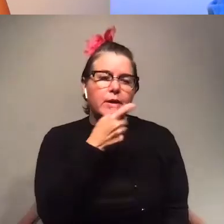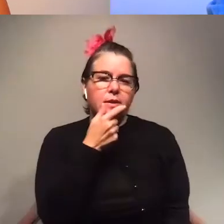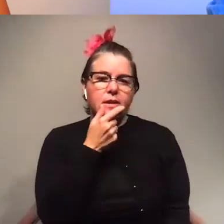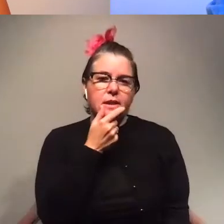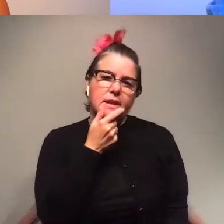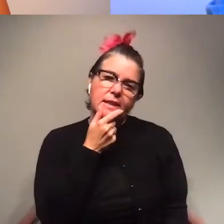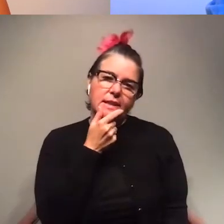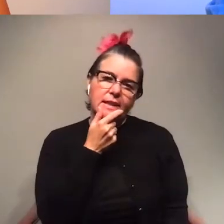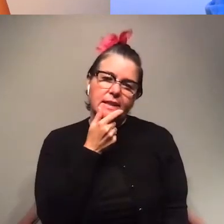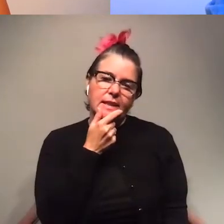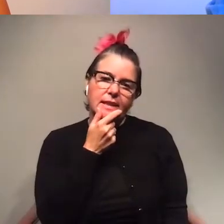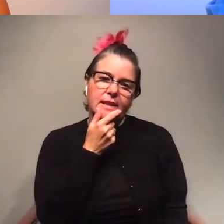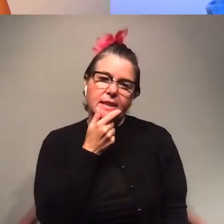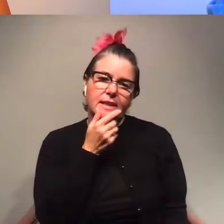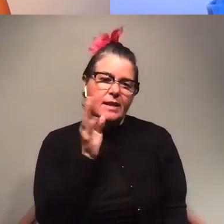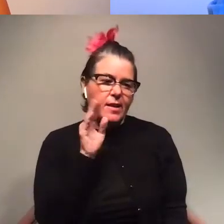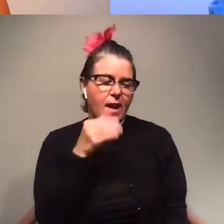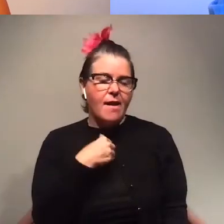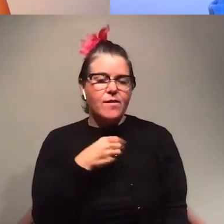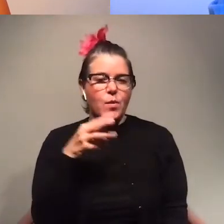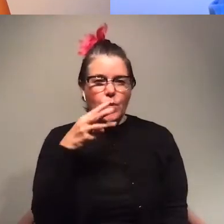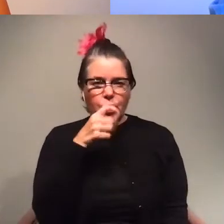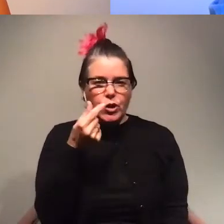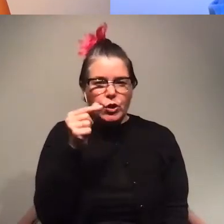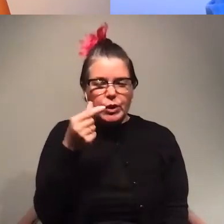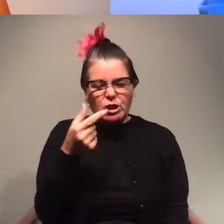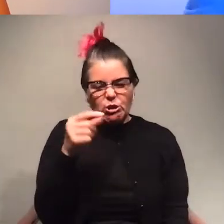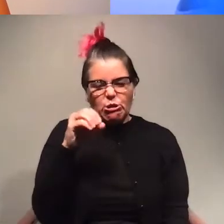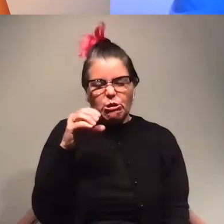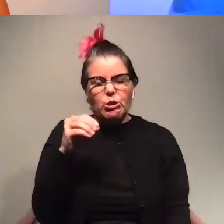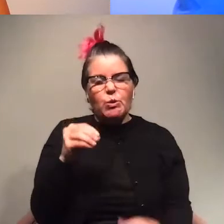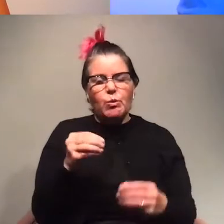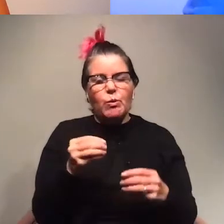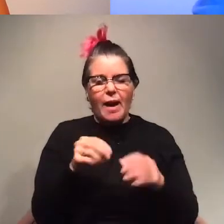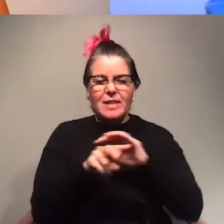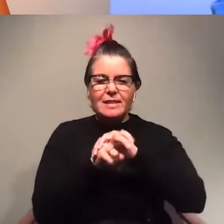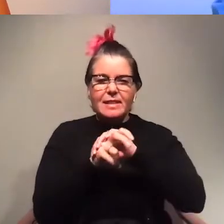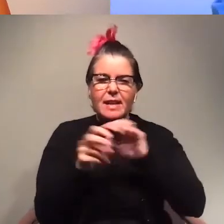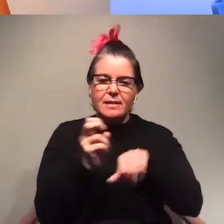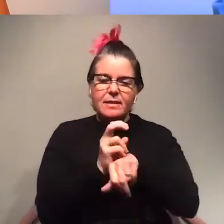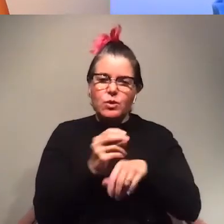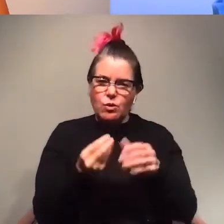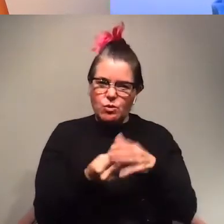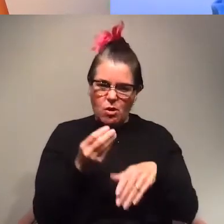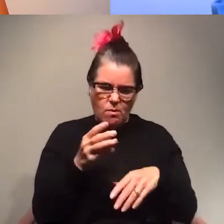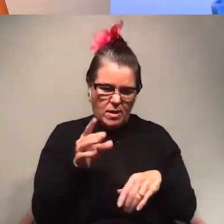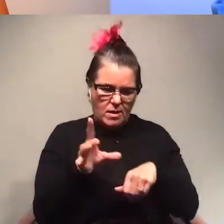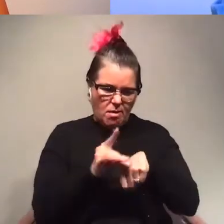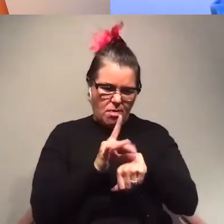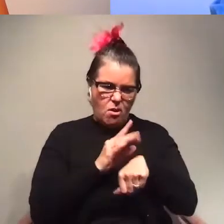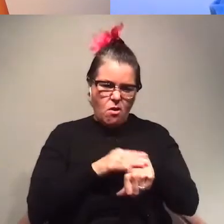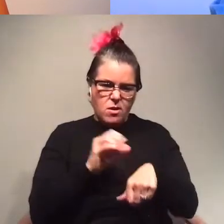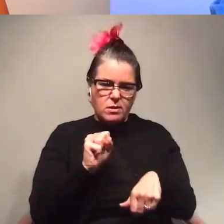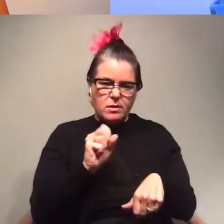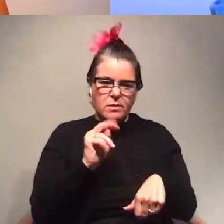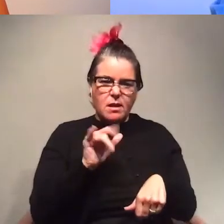You know, there's like this like weird green goop that was like growing on our snails. And I was like, what is happening to these snails? That